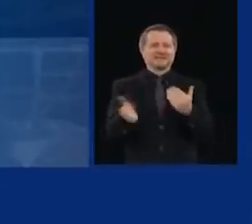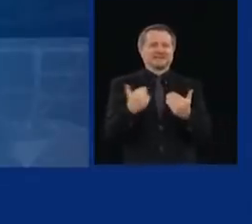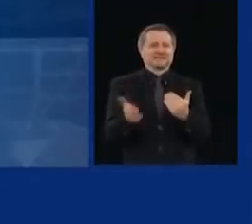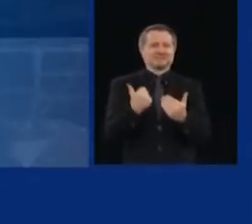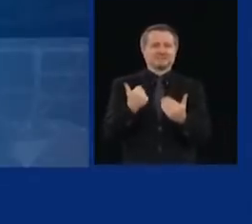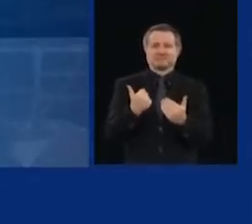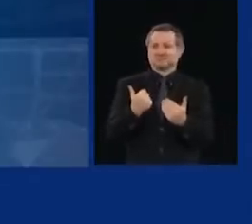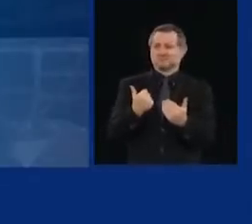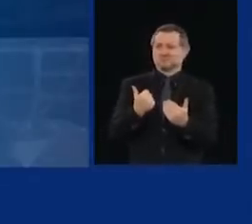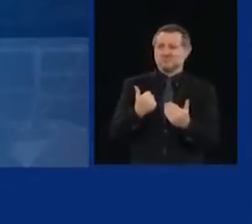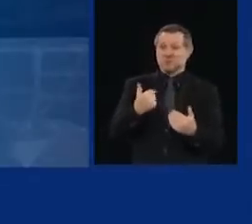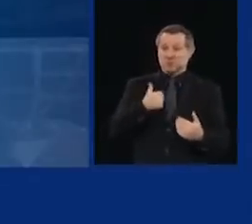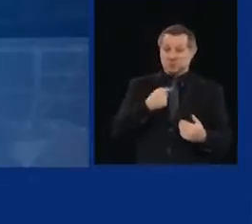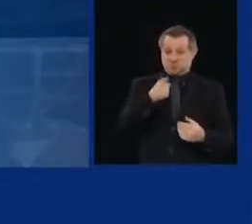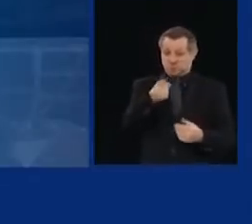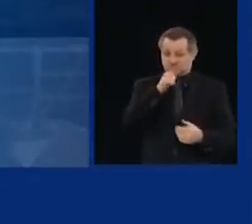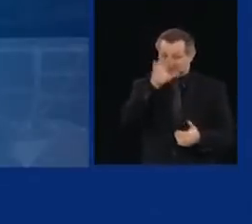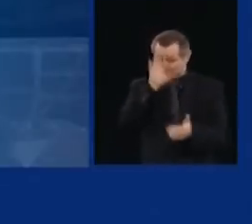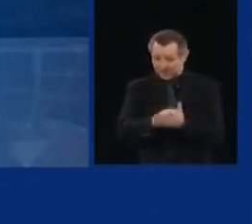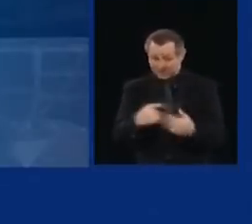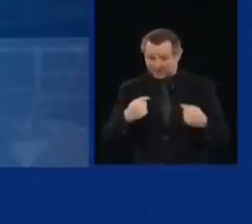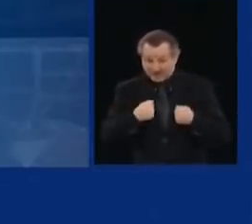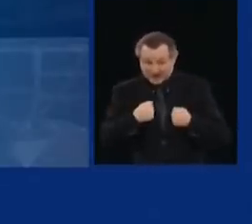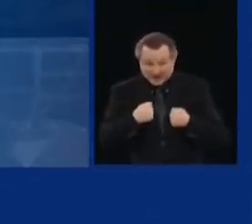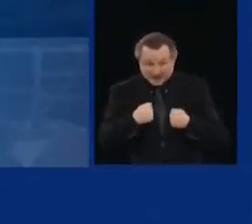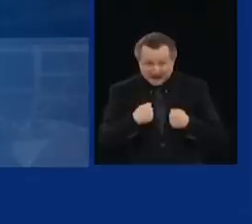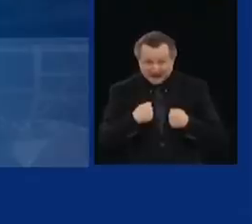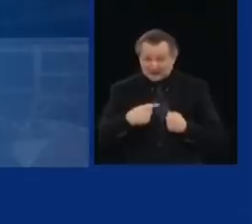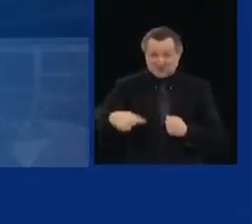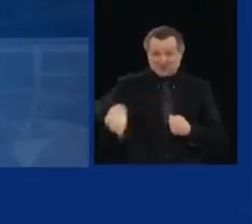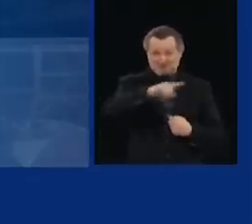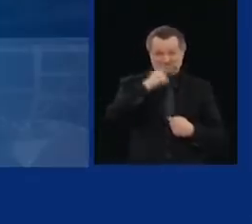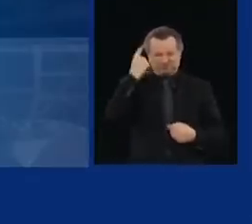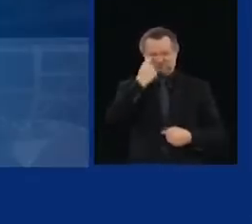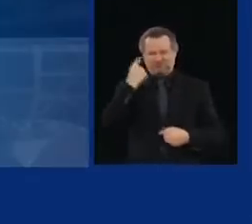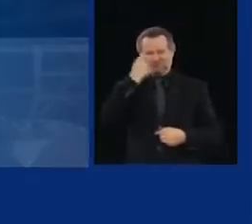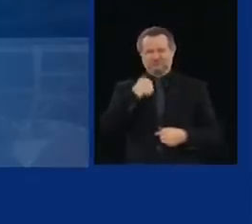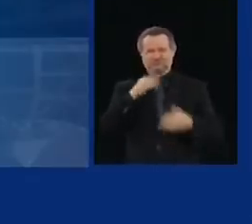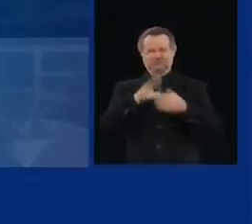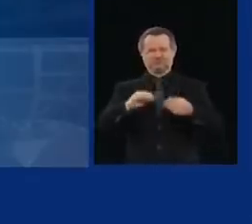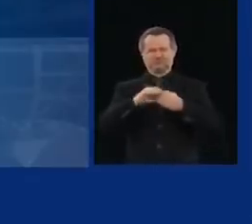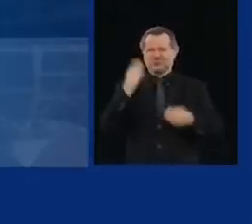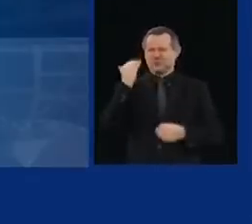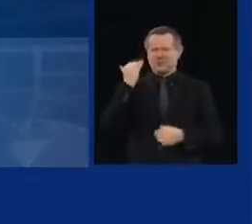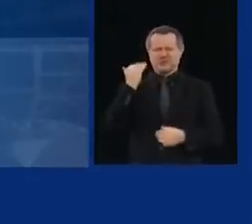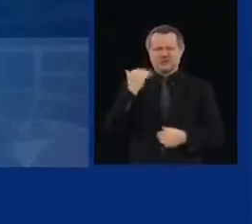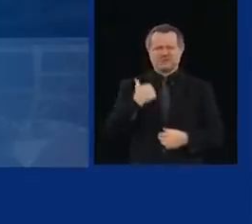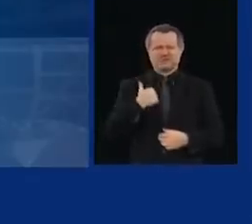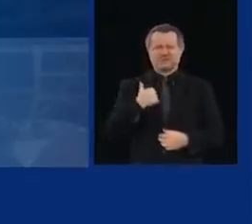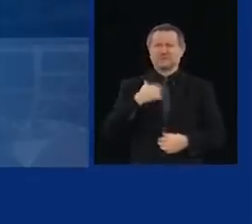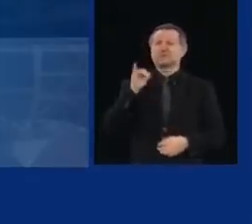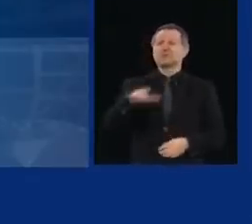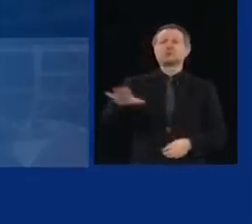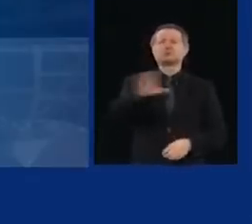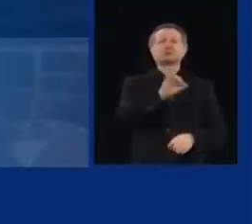And for you doubting Thomas's, which is what you all are, gender neutral, because by profession